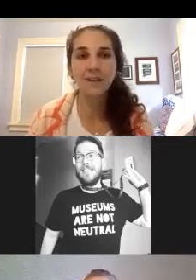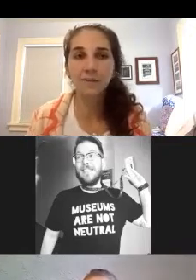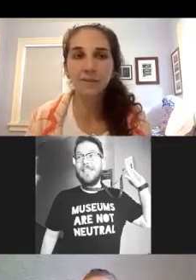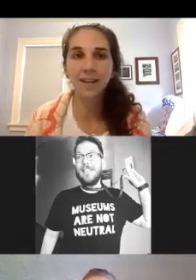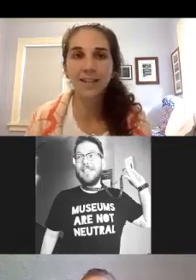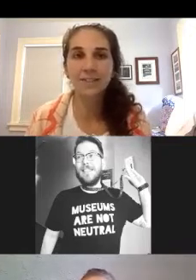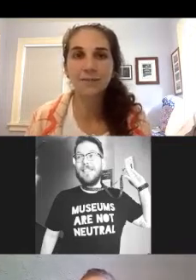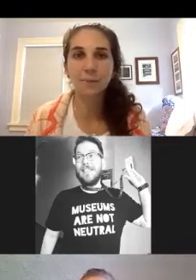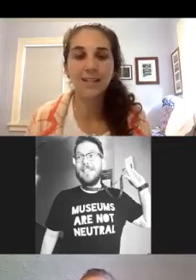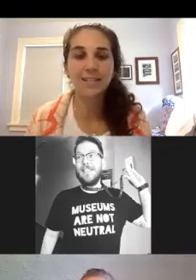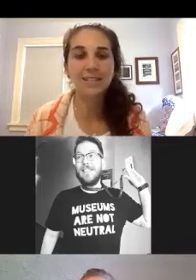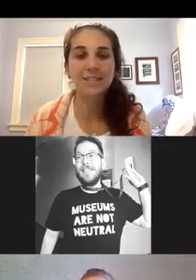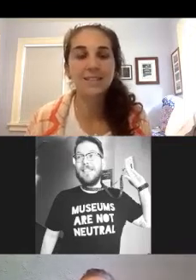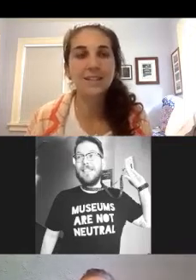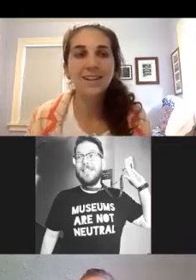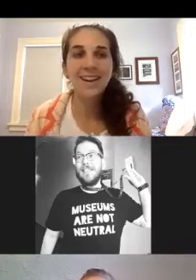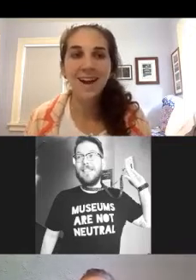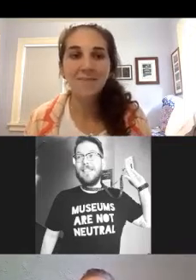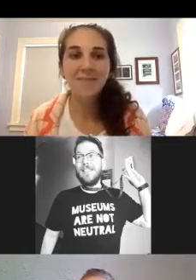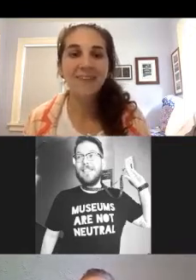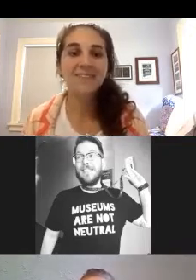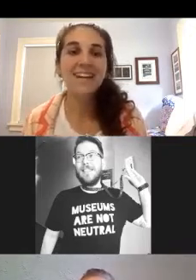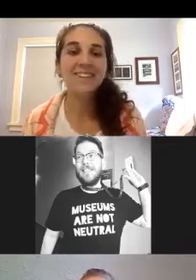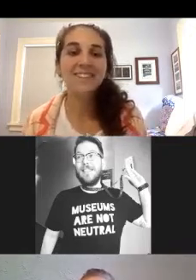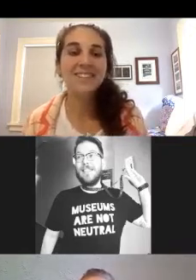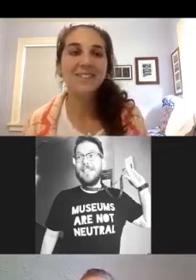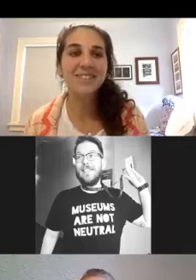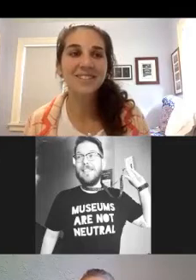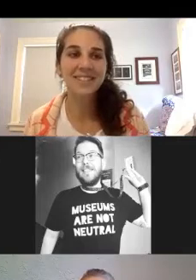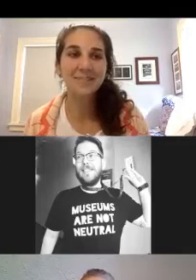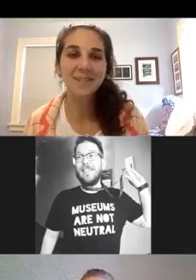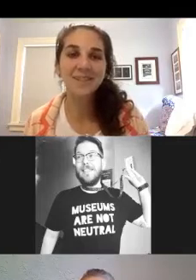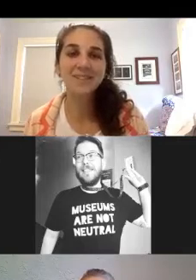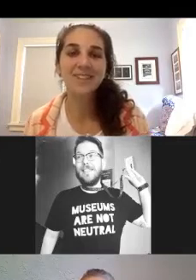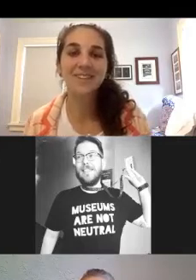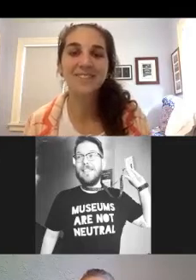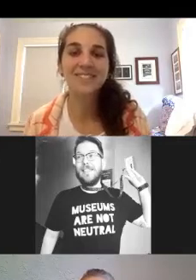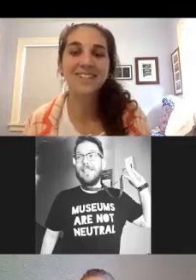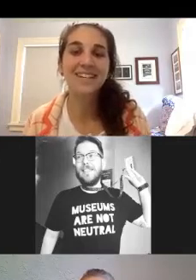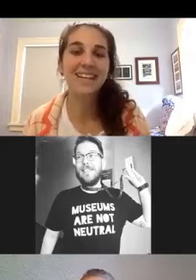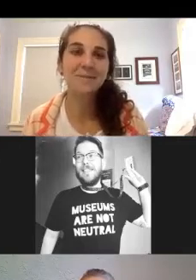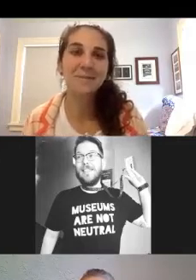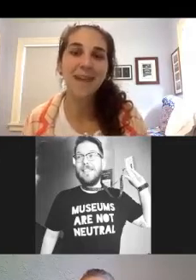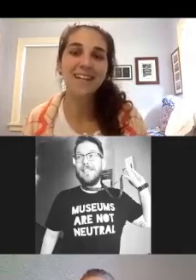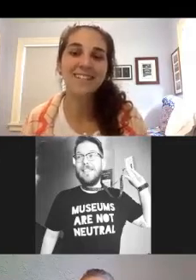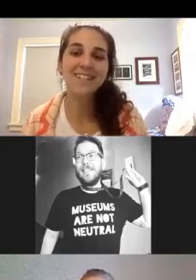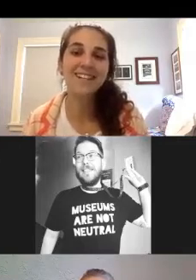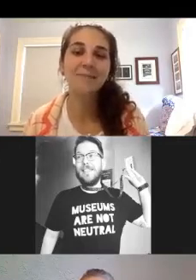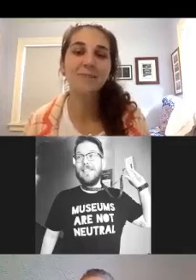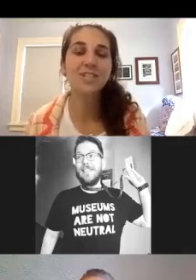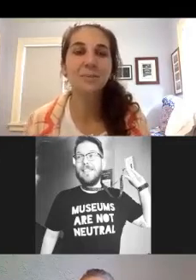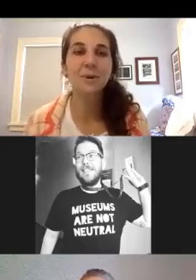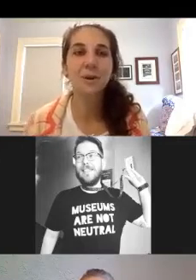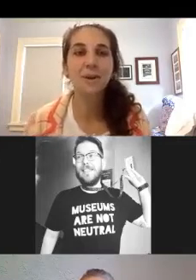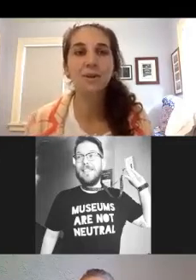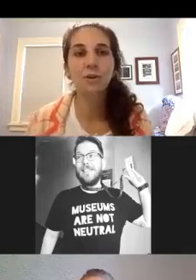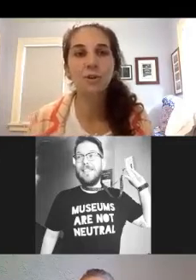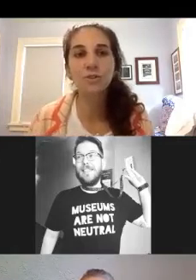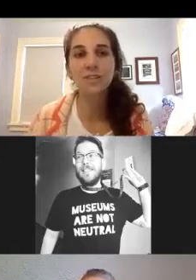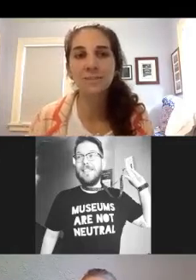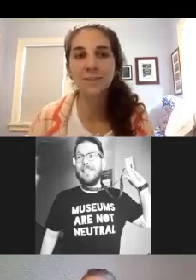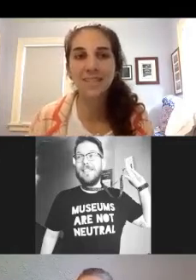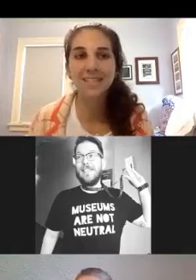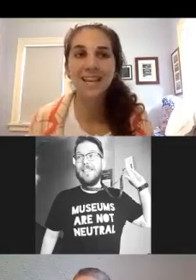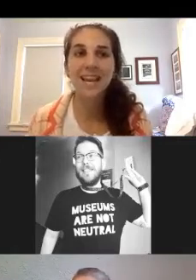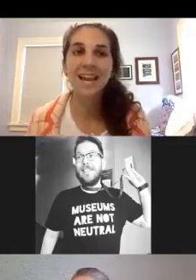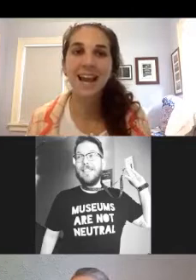reflective and reflexive practice. I will now turn it over to Elizabeth, who's our visitor engagement manager, and will share more about the goals for